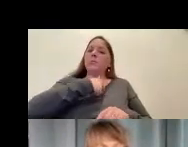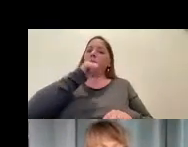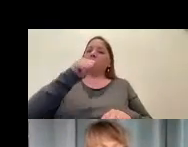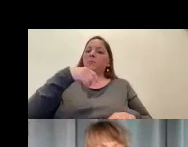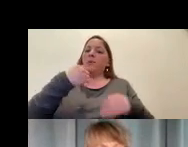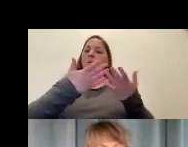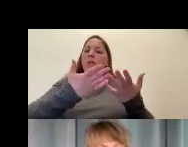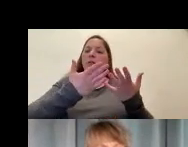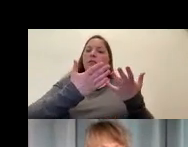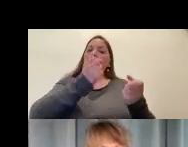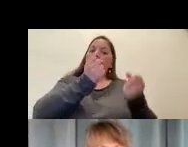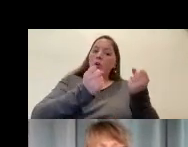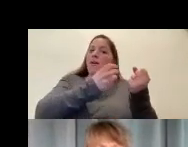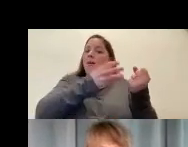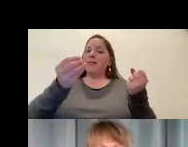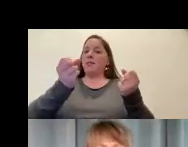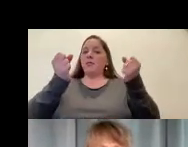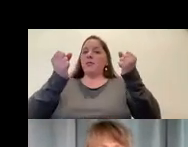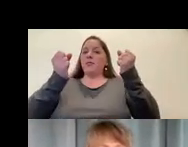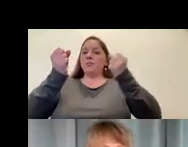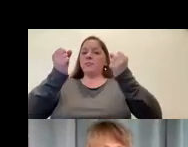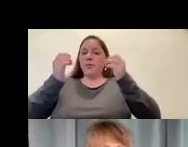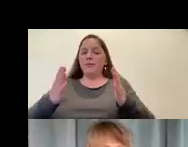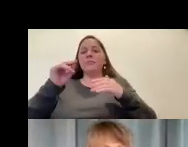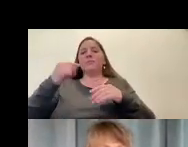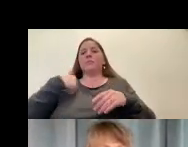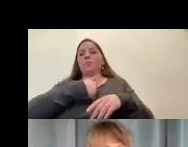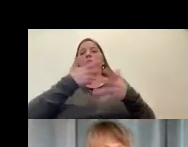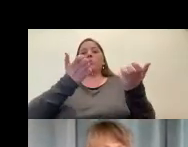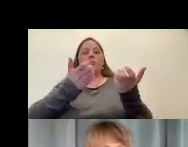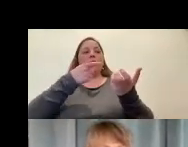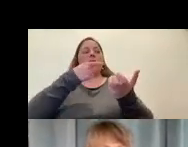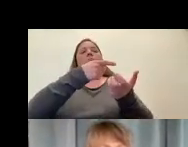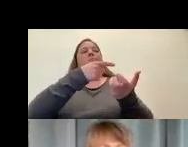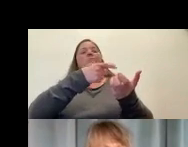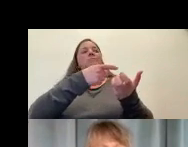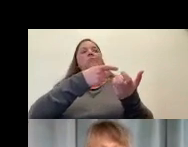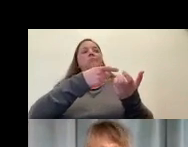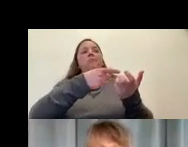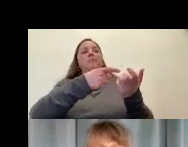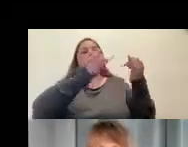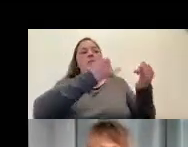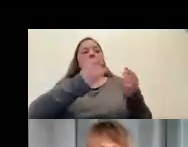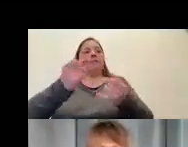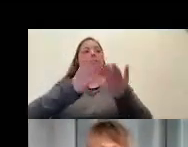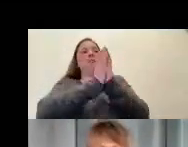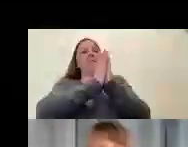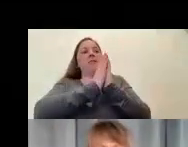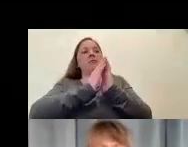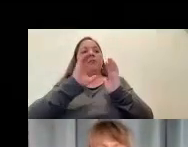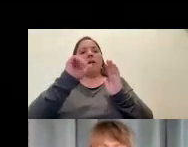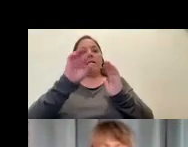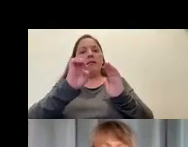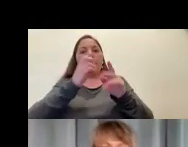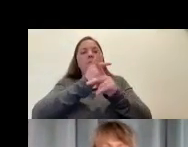and the driver. We want the rider to be empowered to reach out to a neighbor, a friend, caregiver, and for